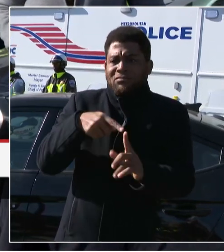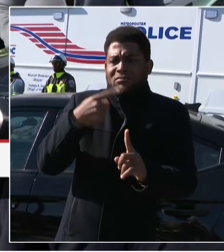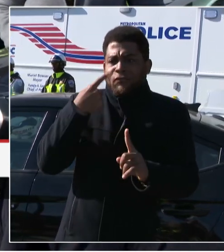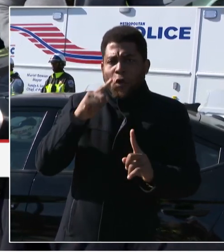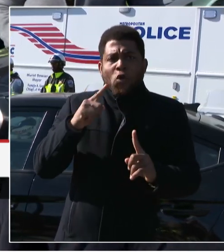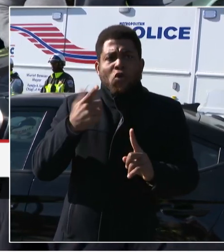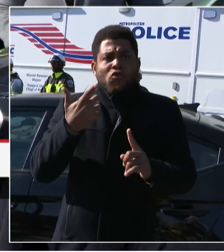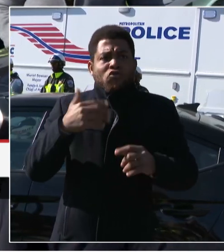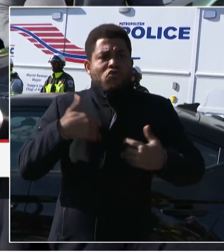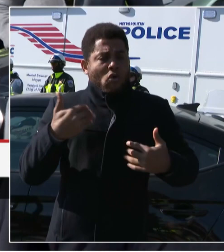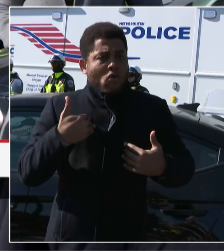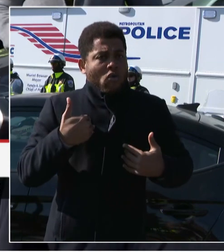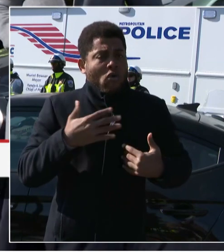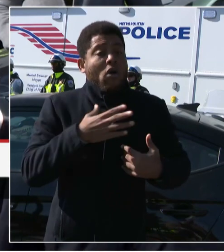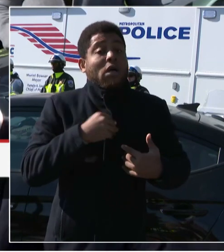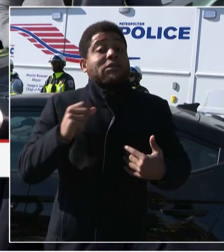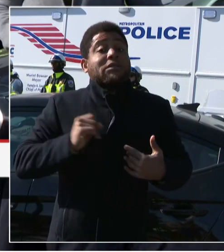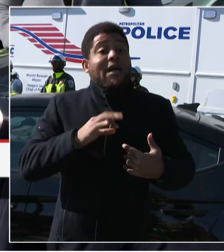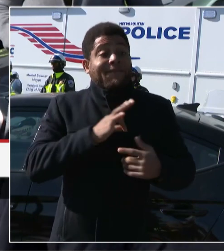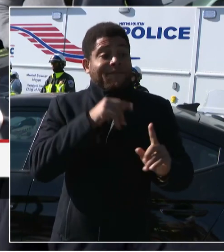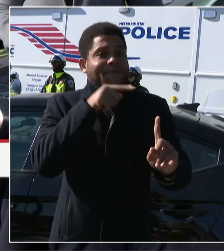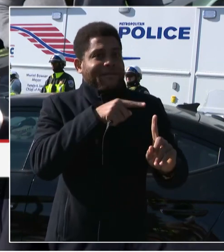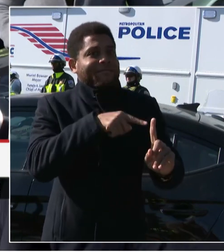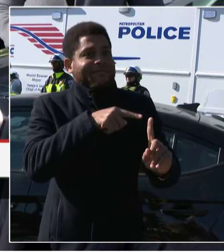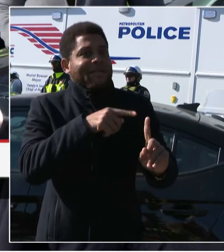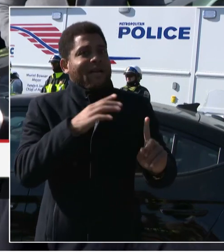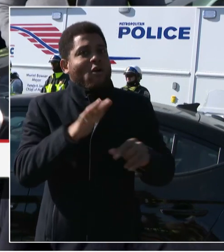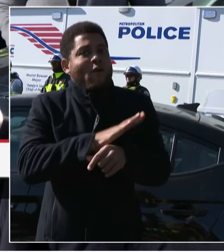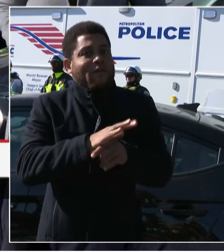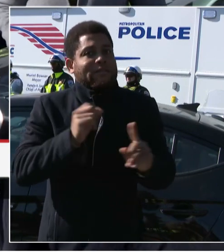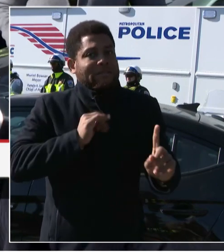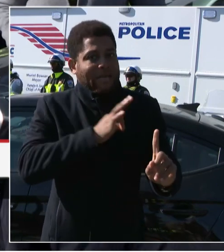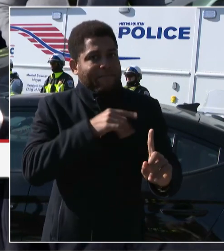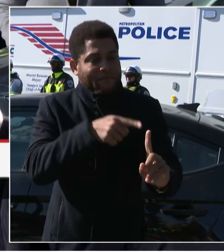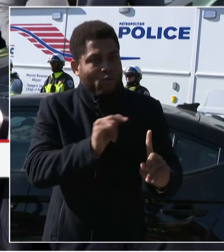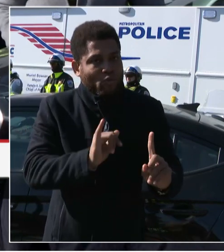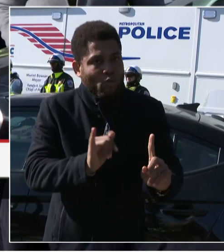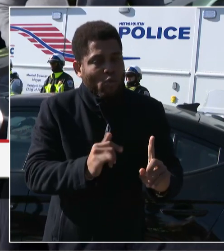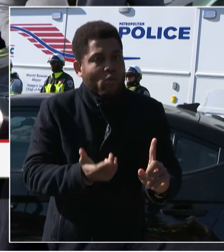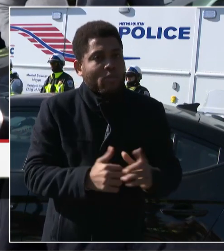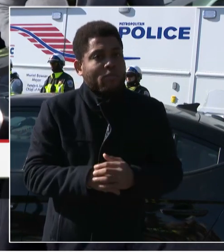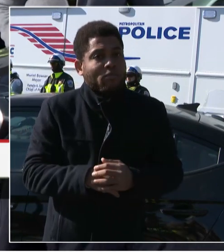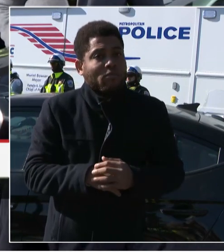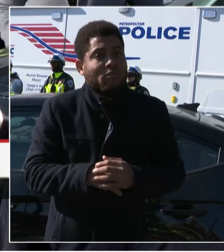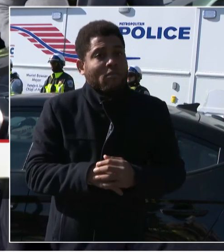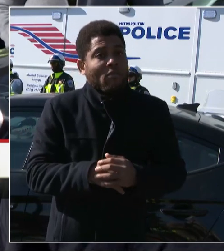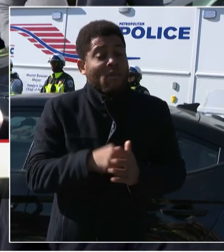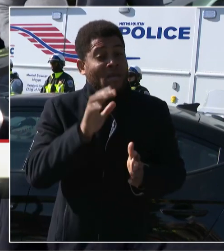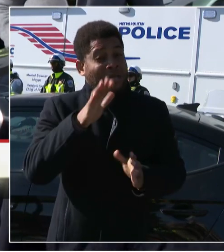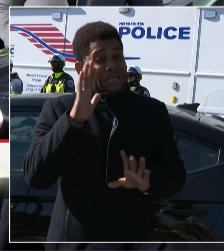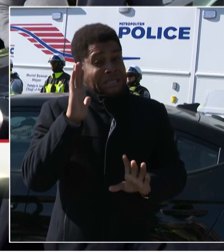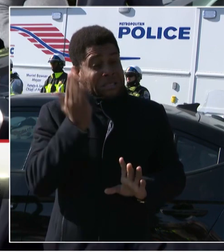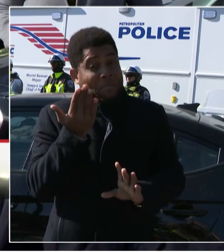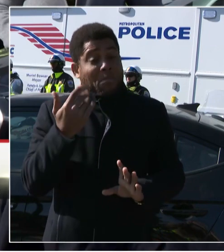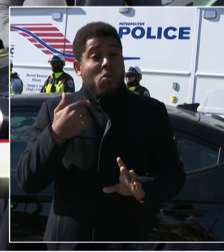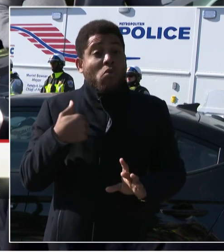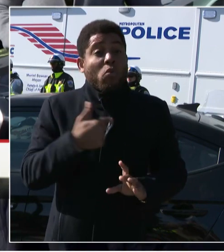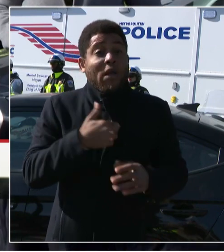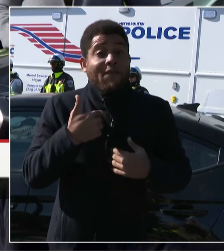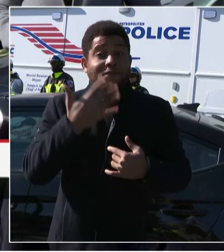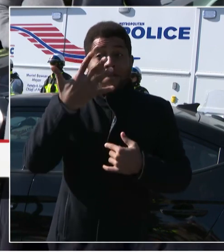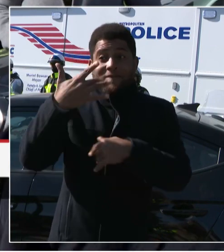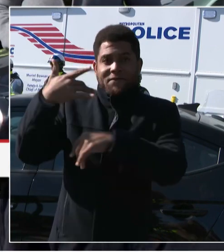as well, right? So there's questions about staff. Well, DRS had 5 YDR vacancies and 18 in the pipeline to backfill, right?